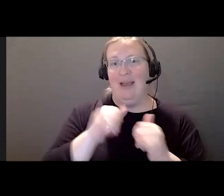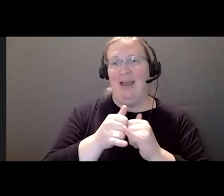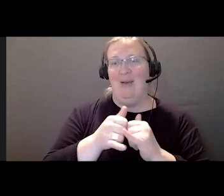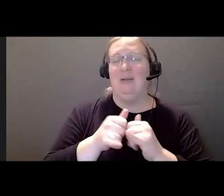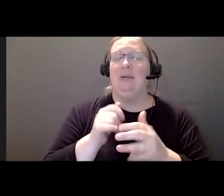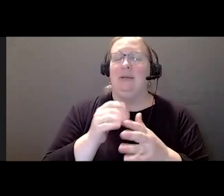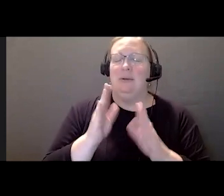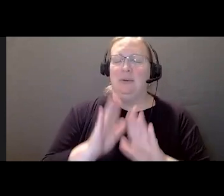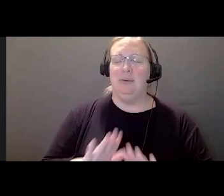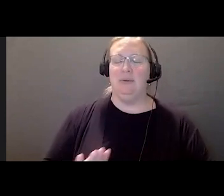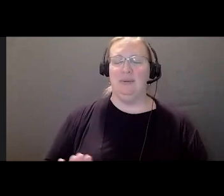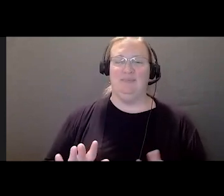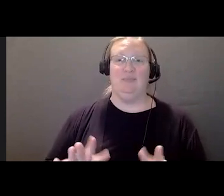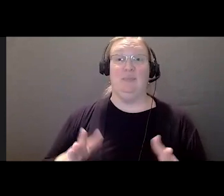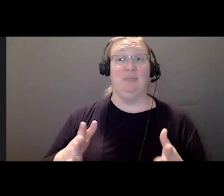music.